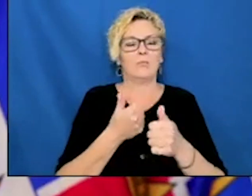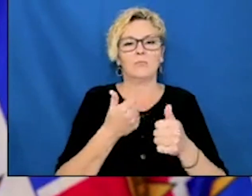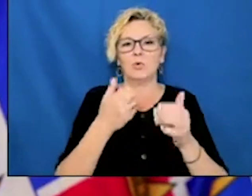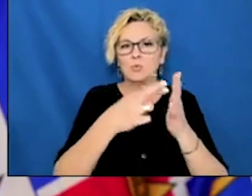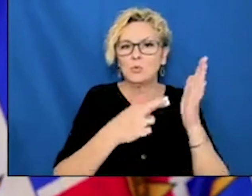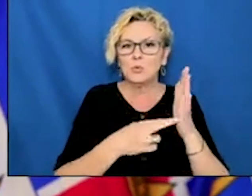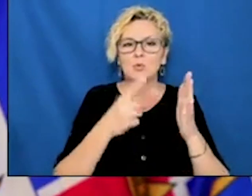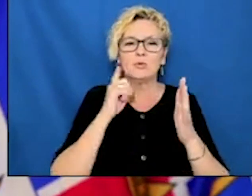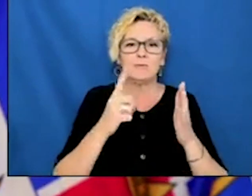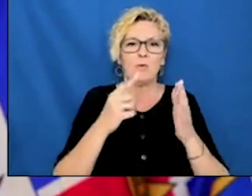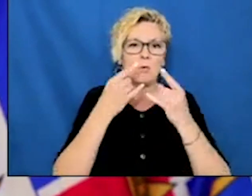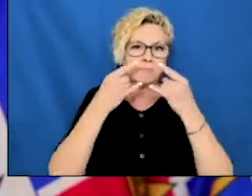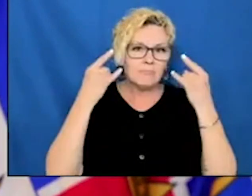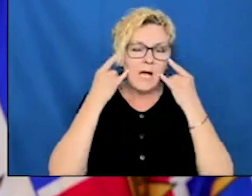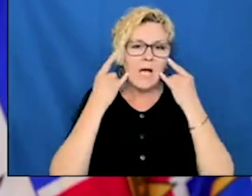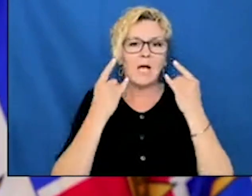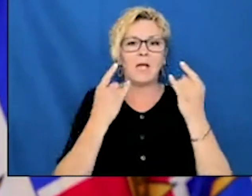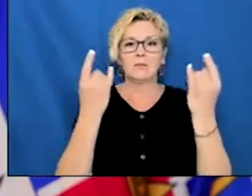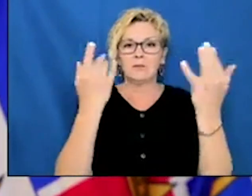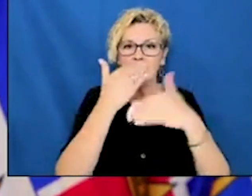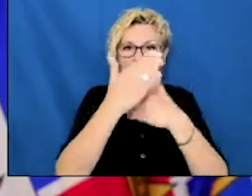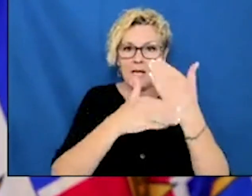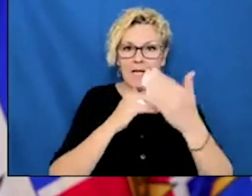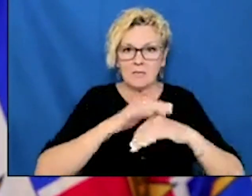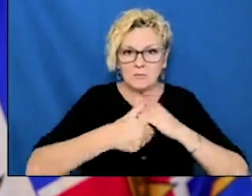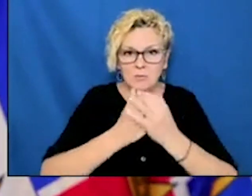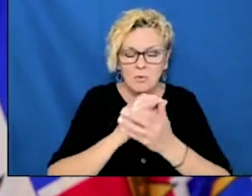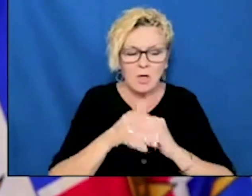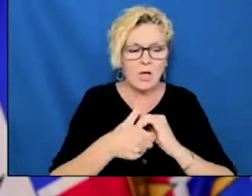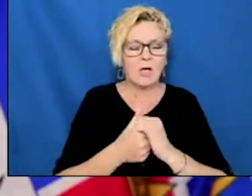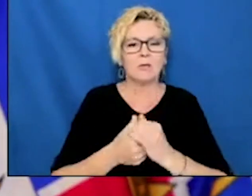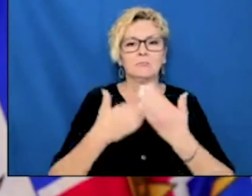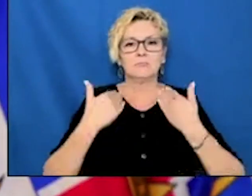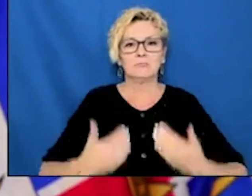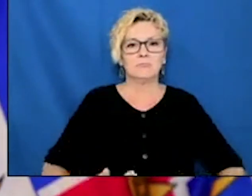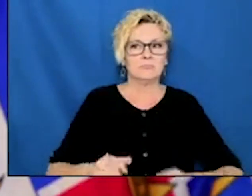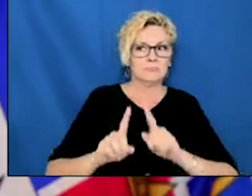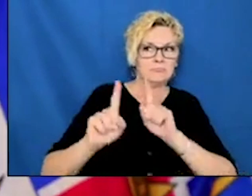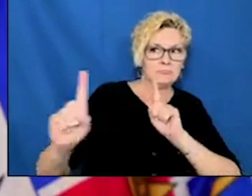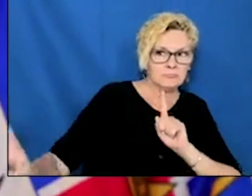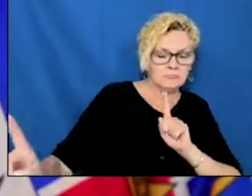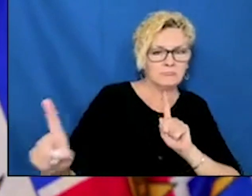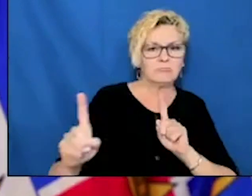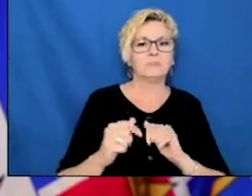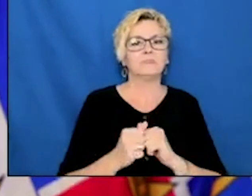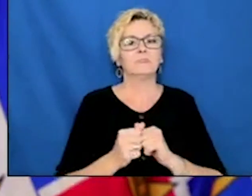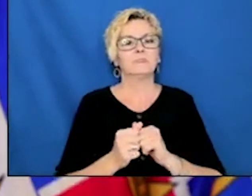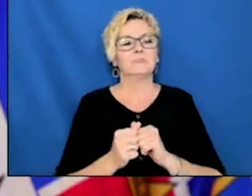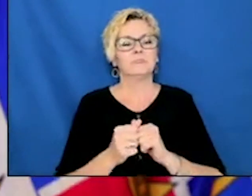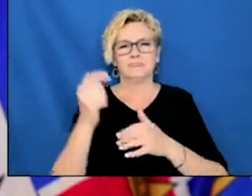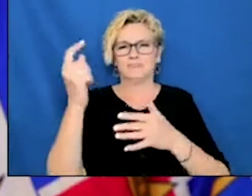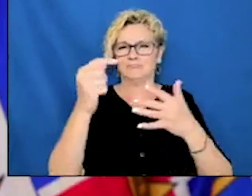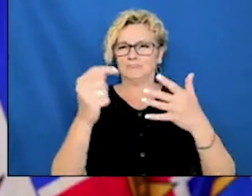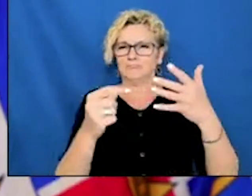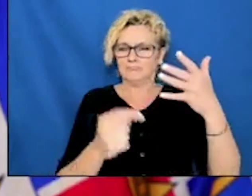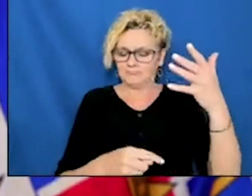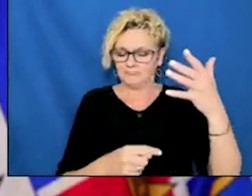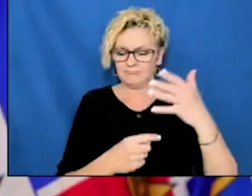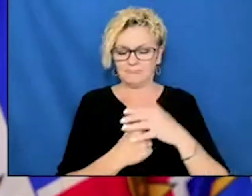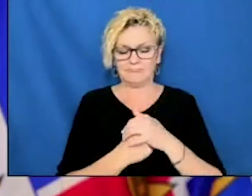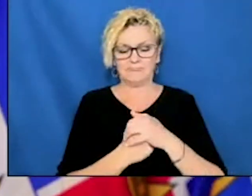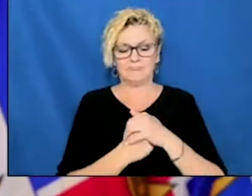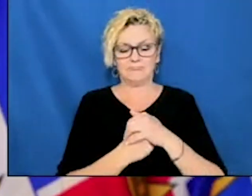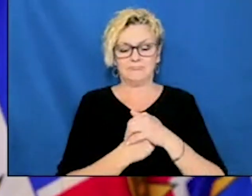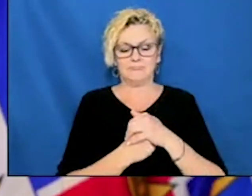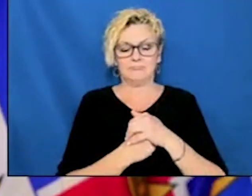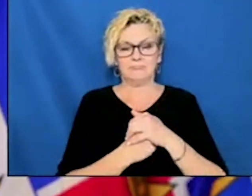right direction, but as you can see by today's numbers, COVID-19 continues to spread in our communities, which means